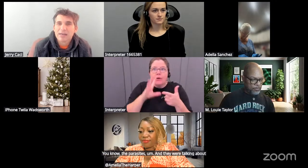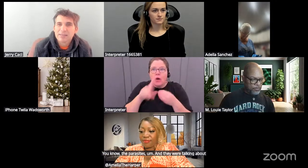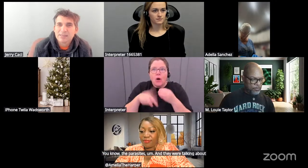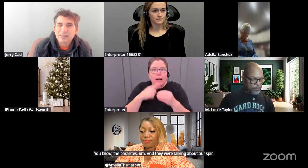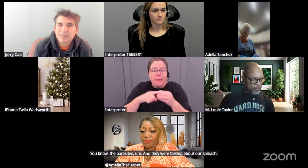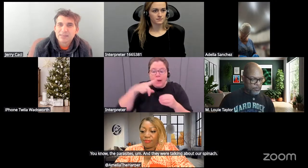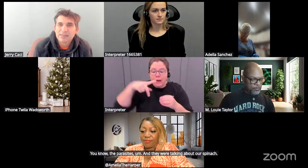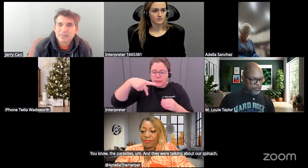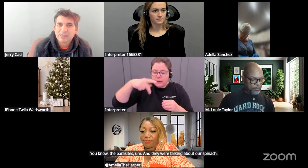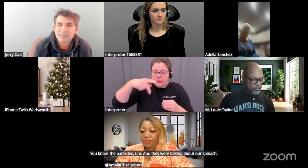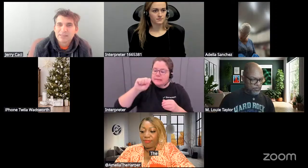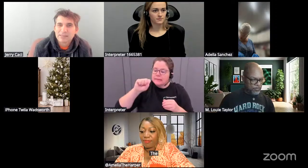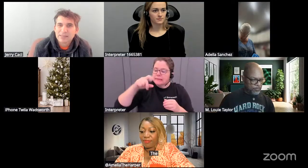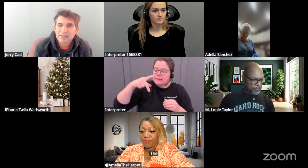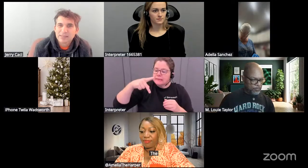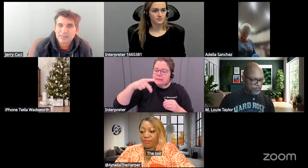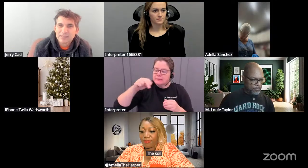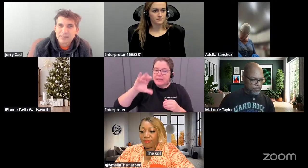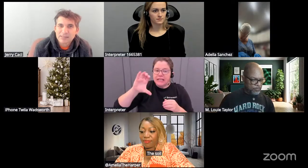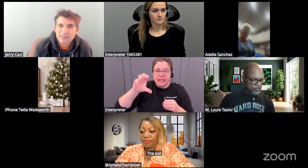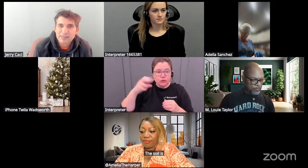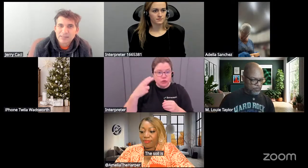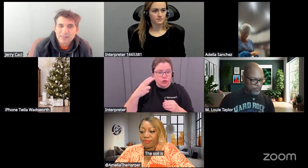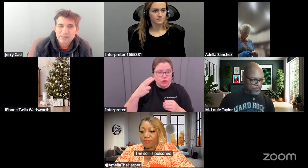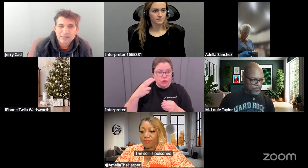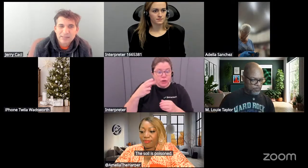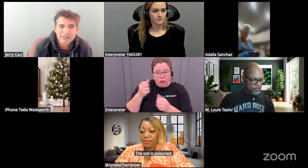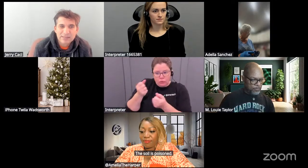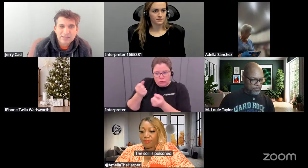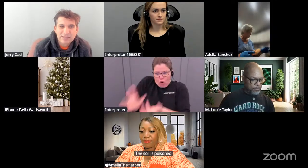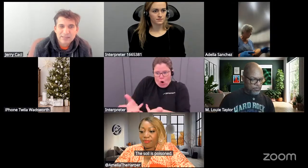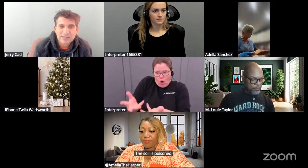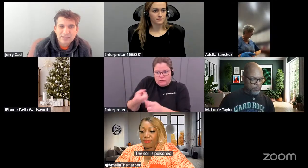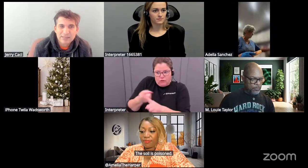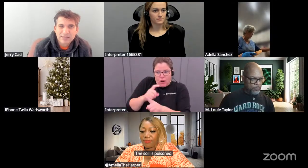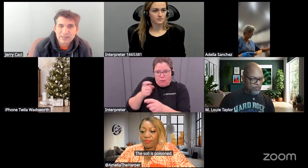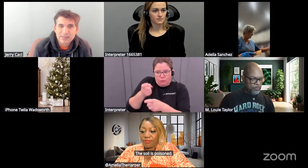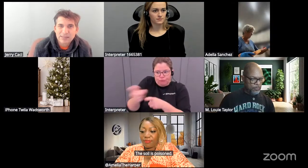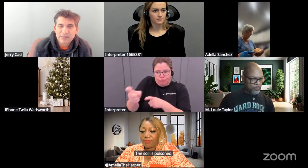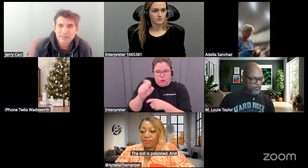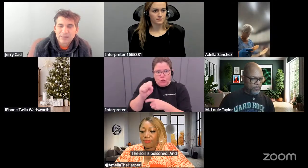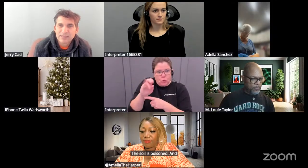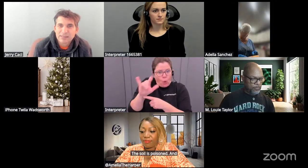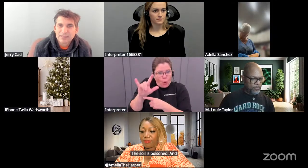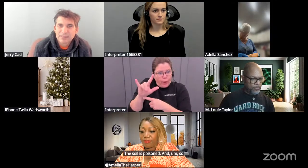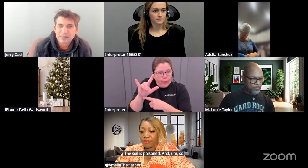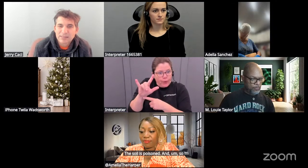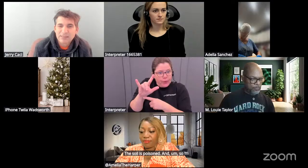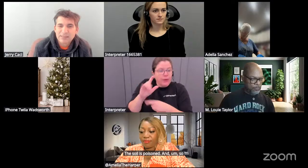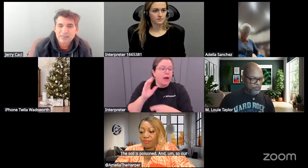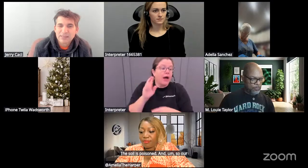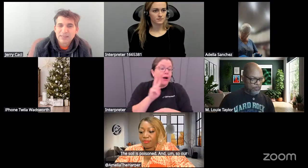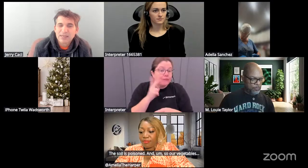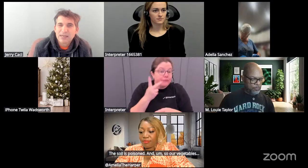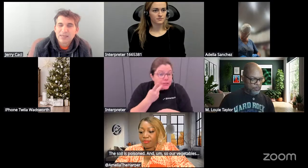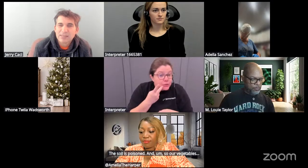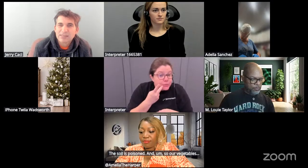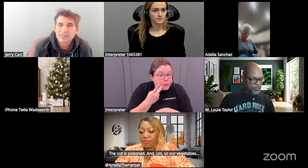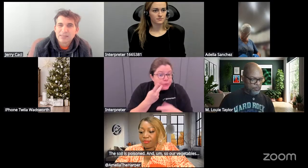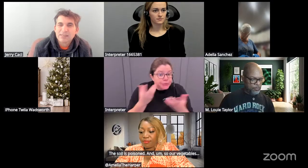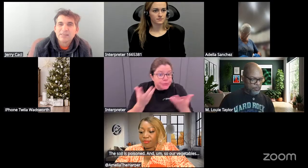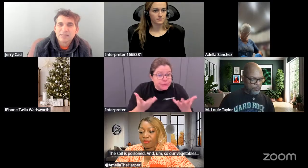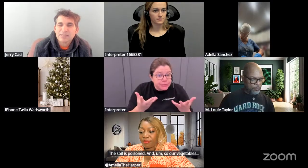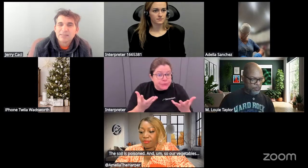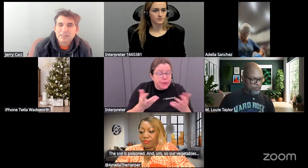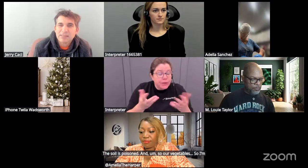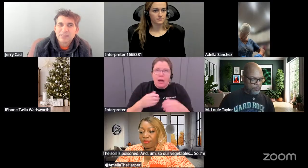spinach. The soil is poisoned, and so our vegetables.